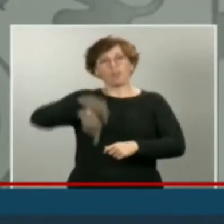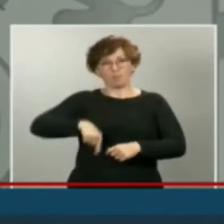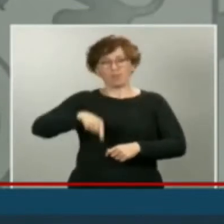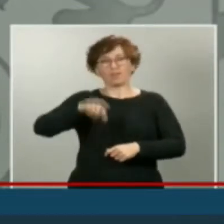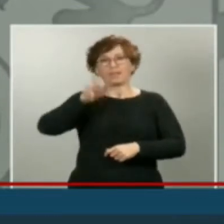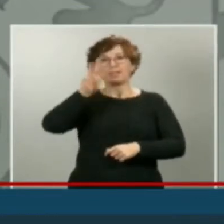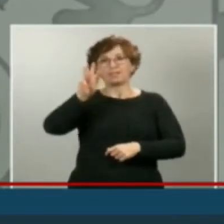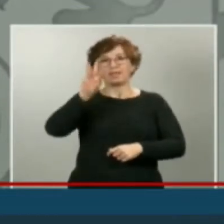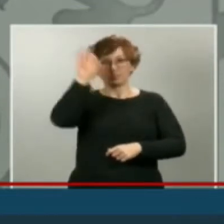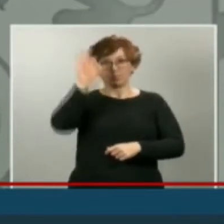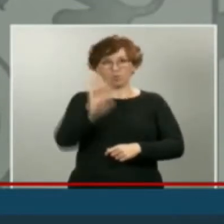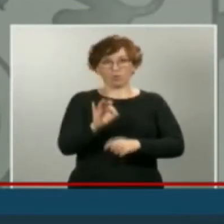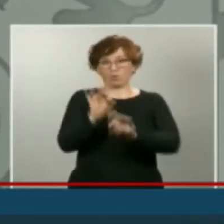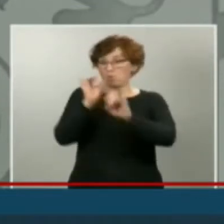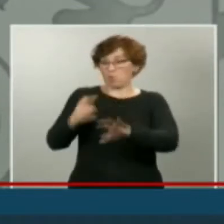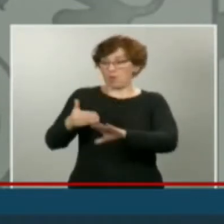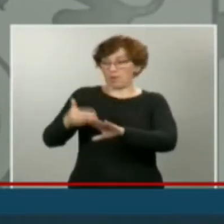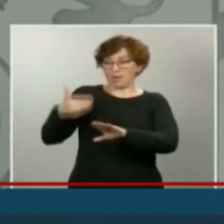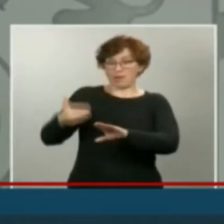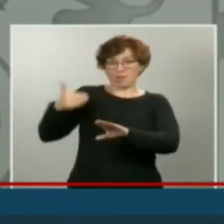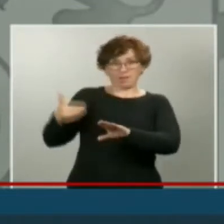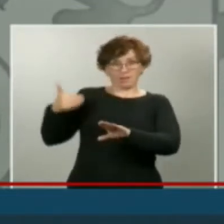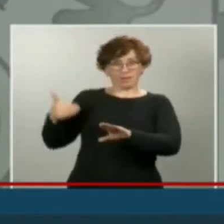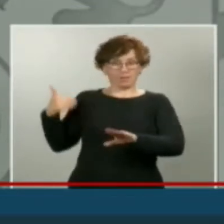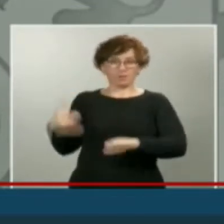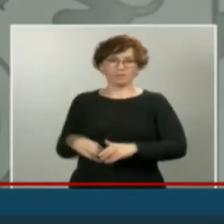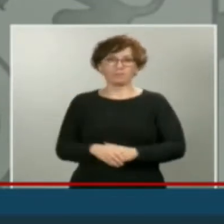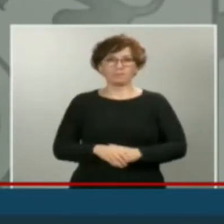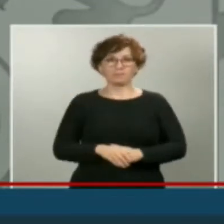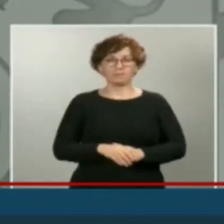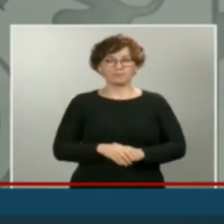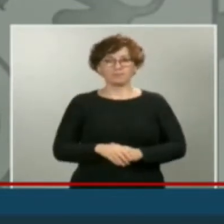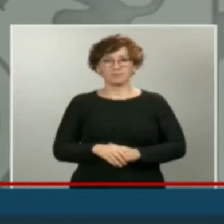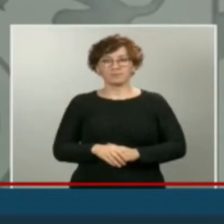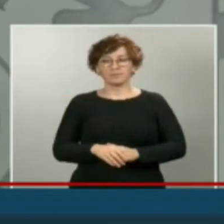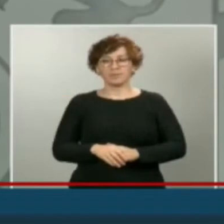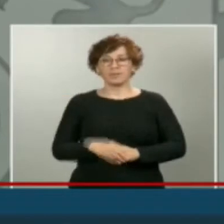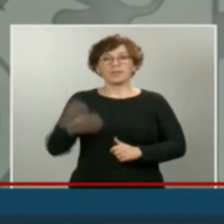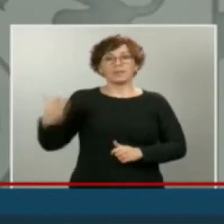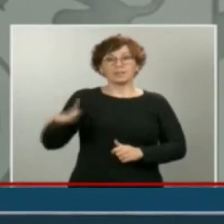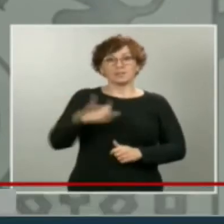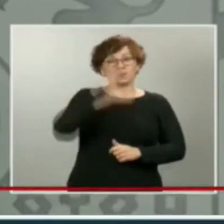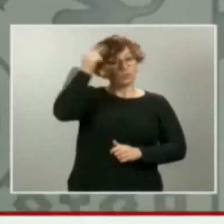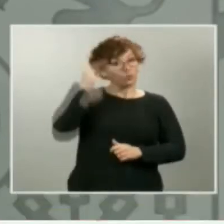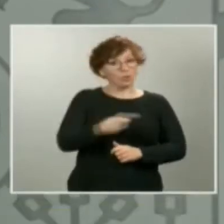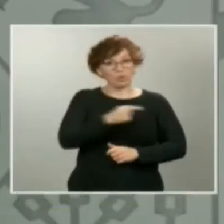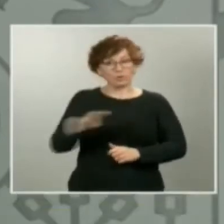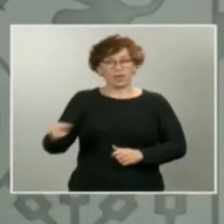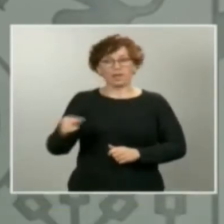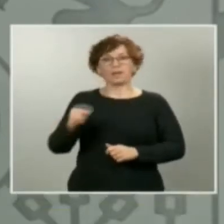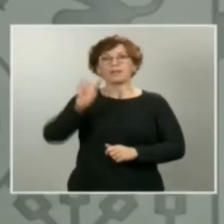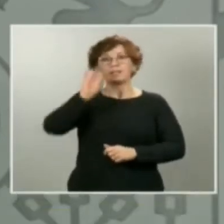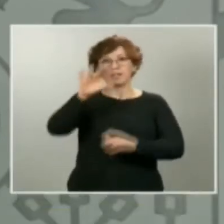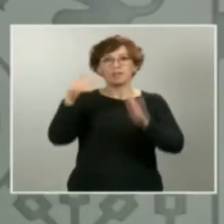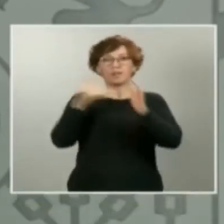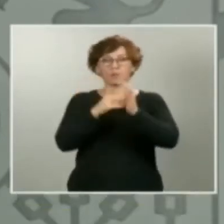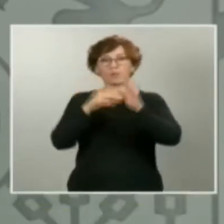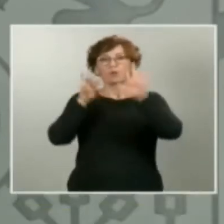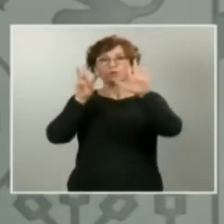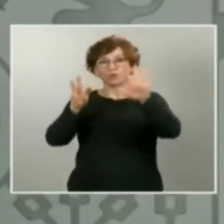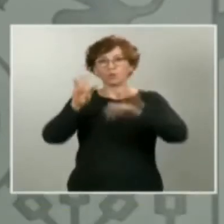15,843, with 605 fatalities in one day. Additionally, 55,000 people have recovered and left the